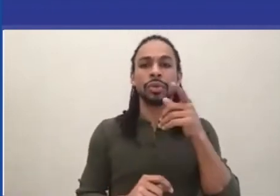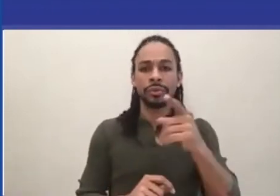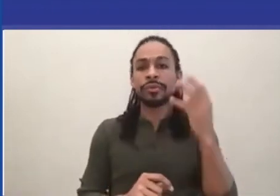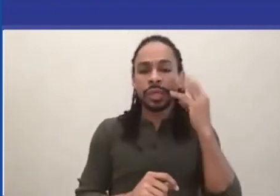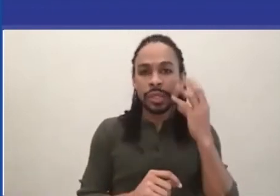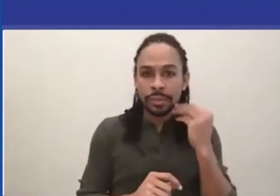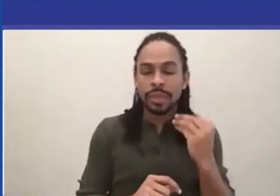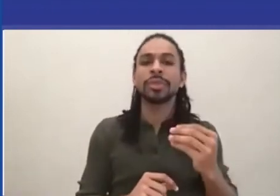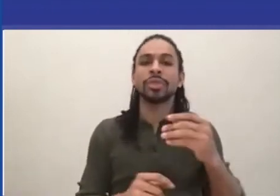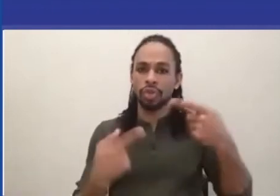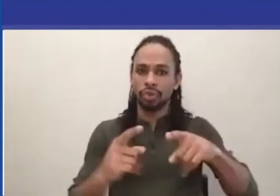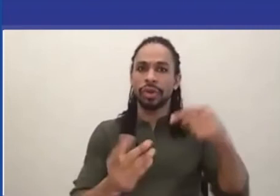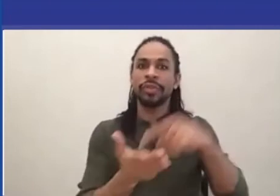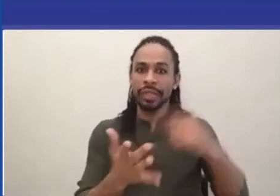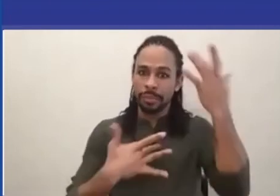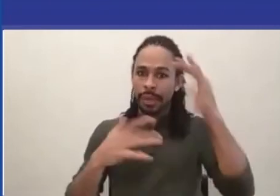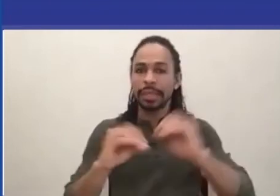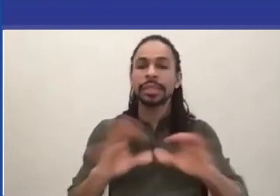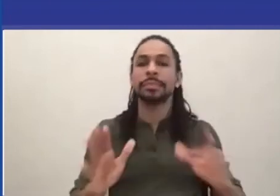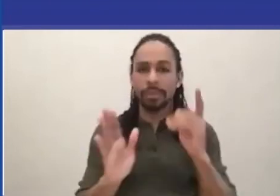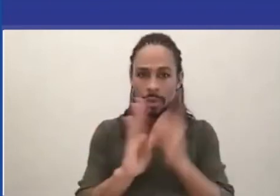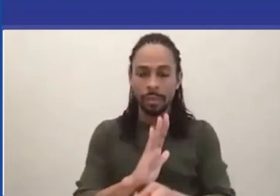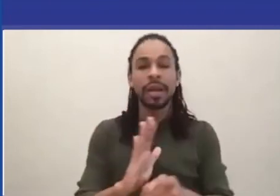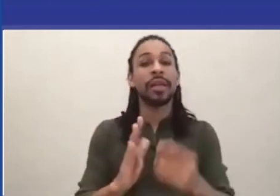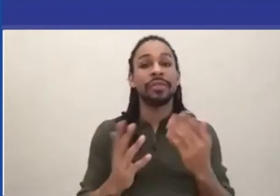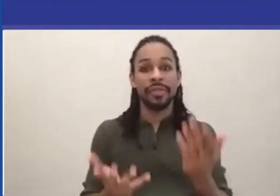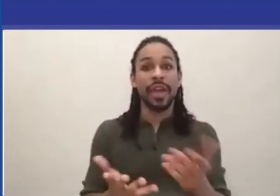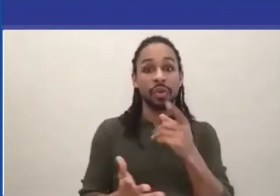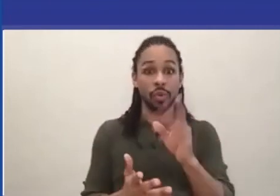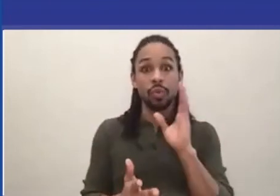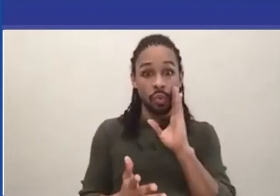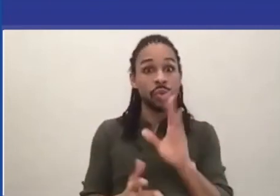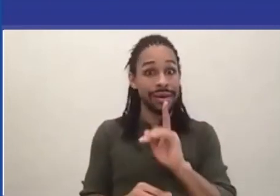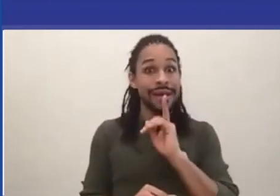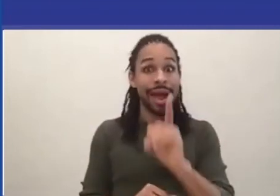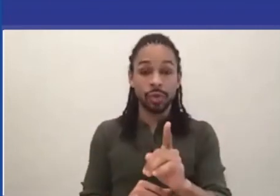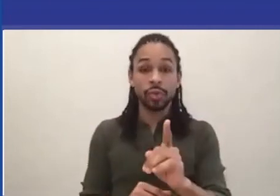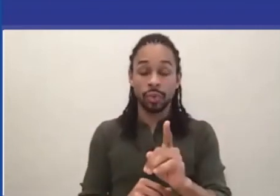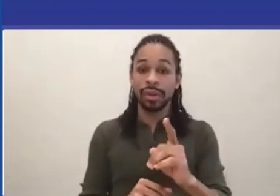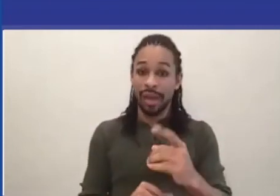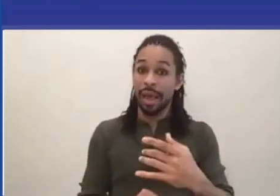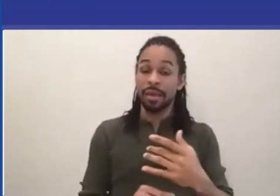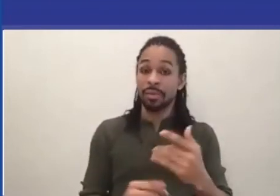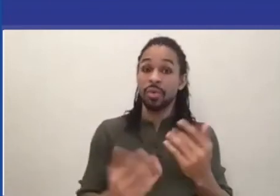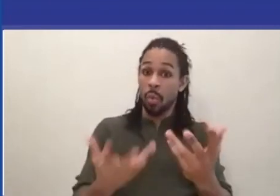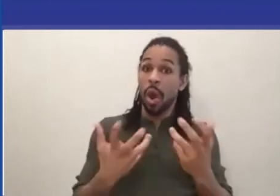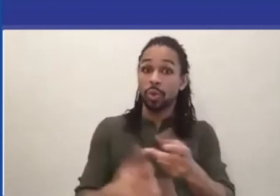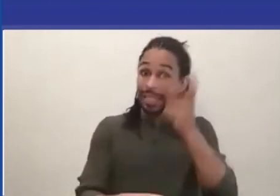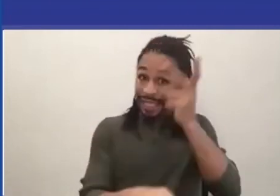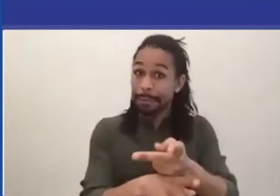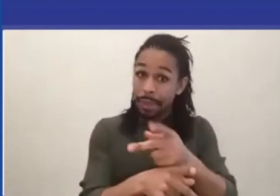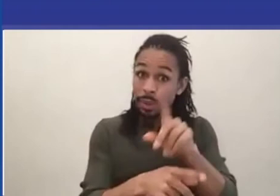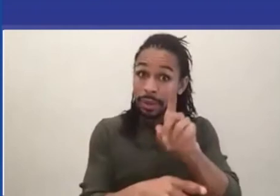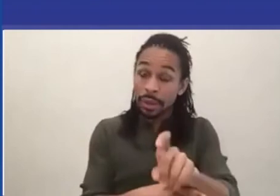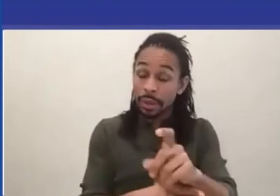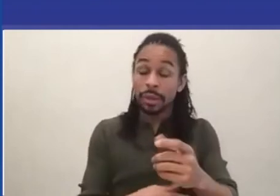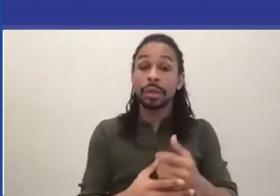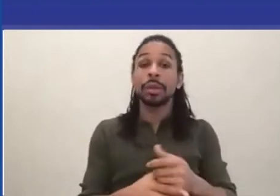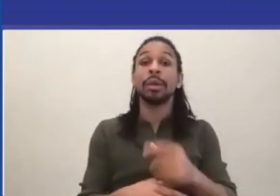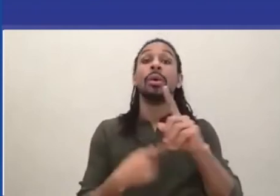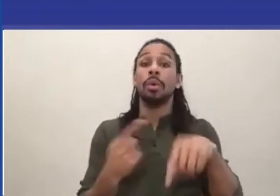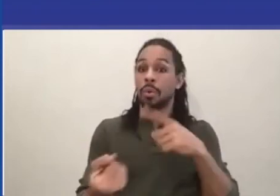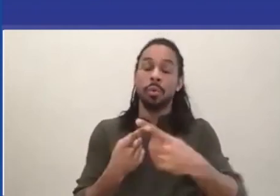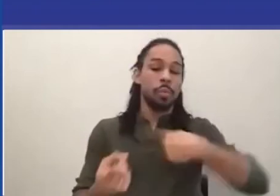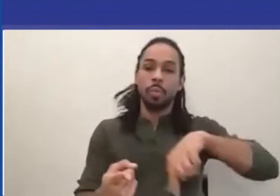you actually would like to keep? You know, when we return to the other side of